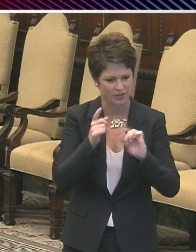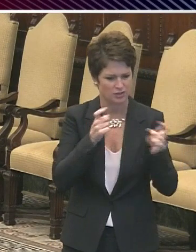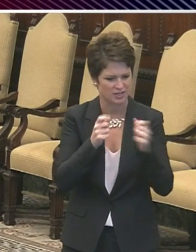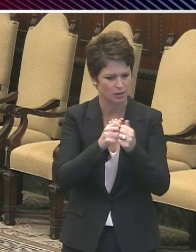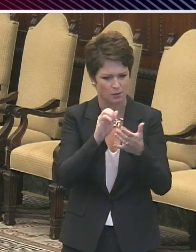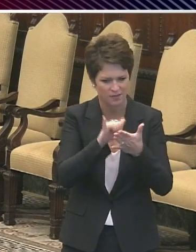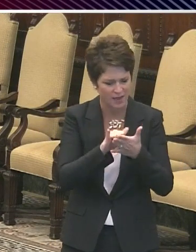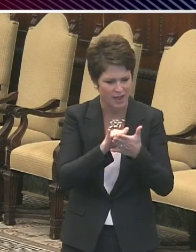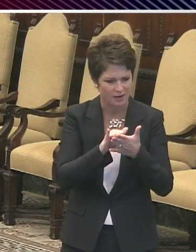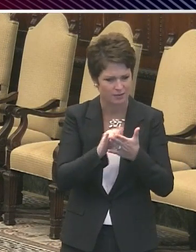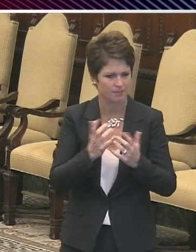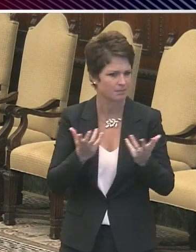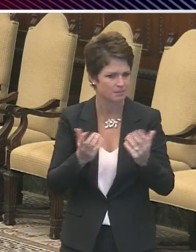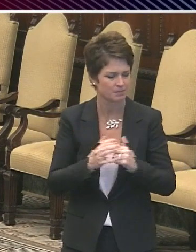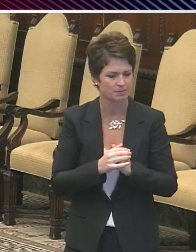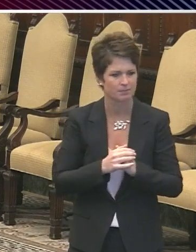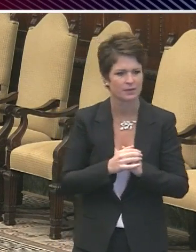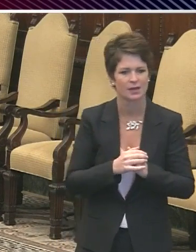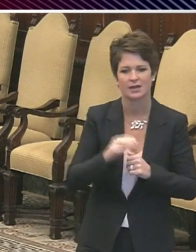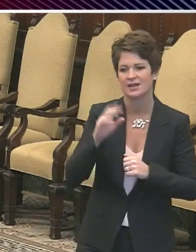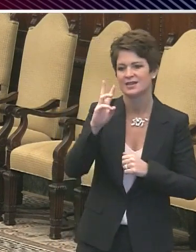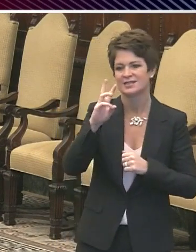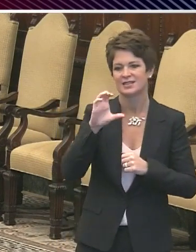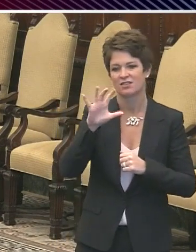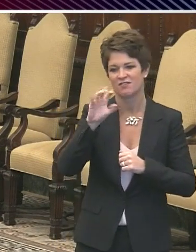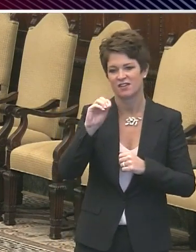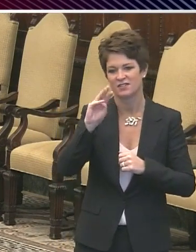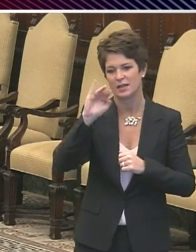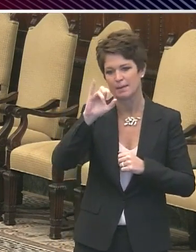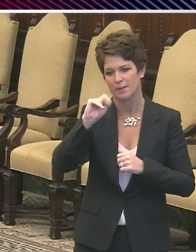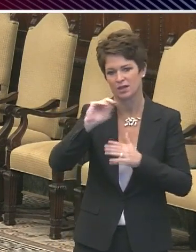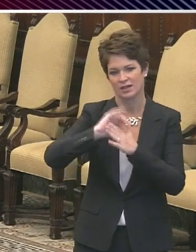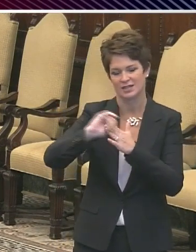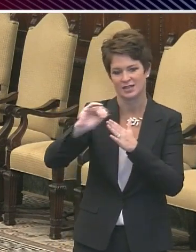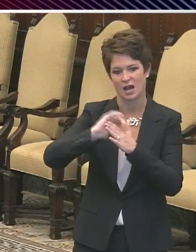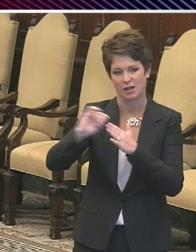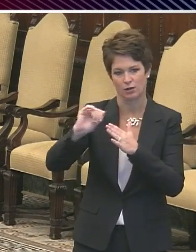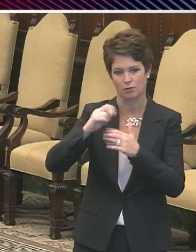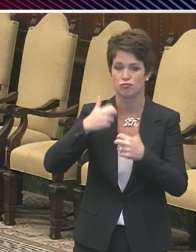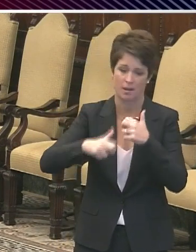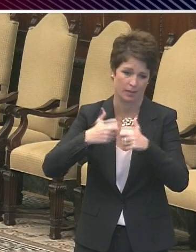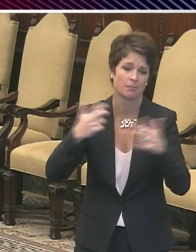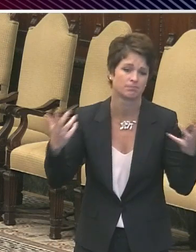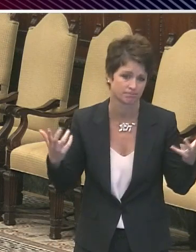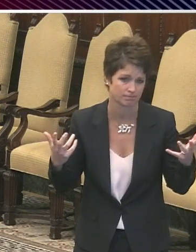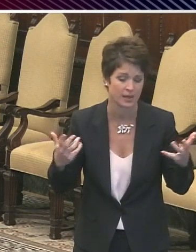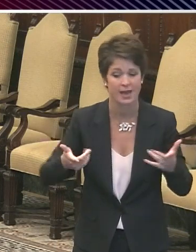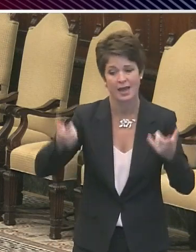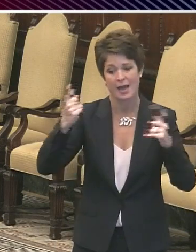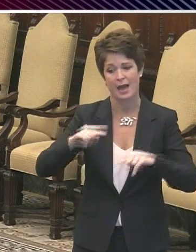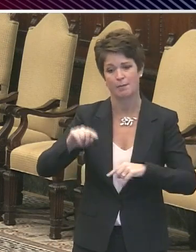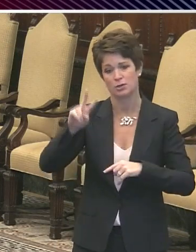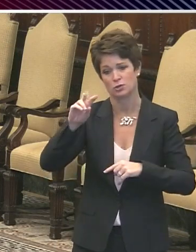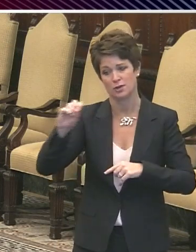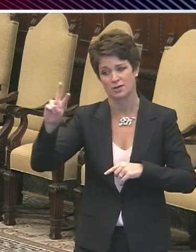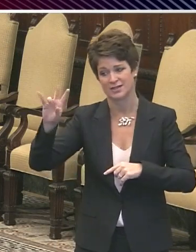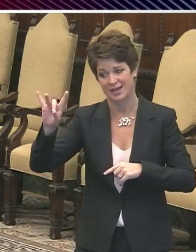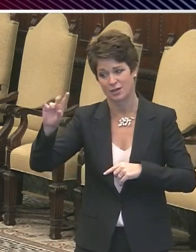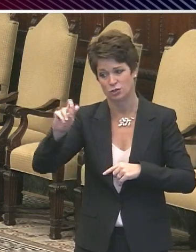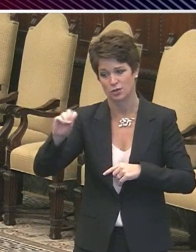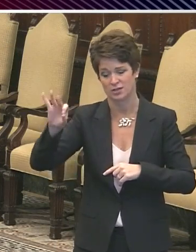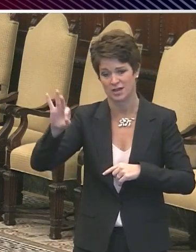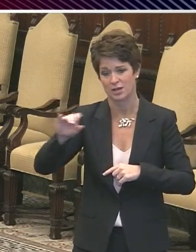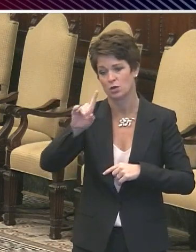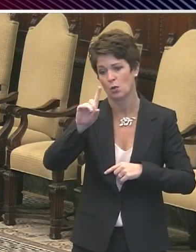dealing with or what they will be dealing with. This is a $650 million problem. Back in 2008 and 2009, it was